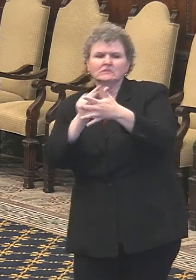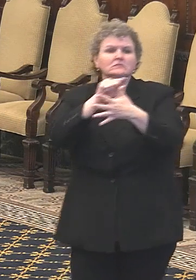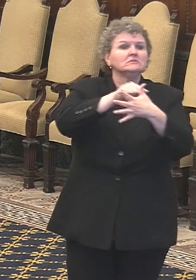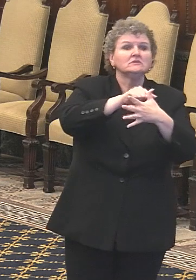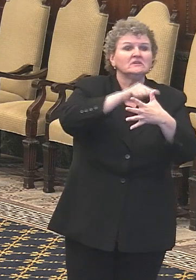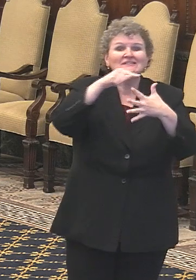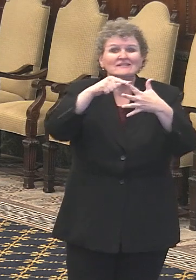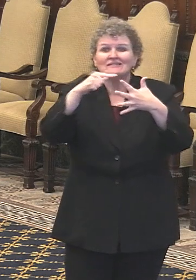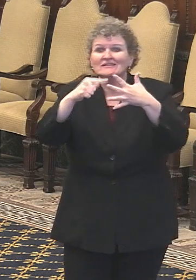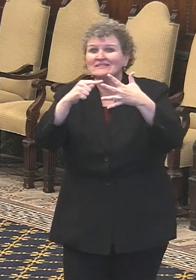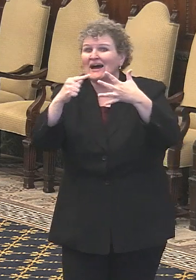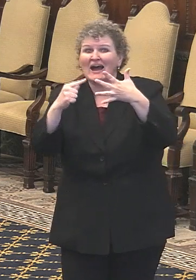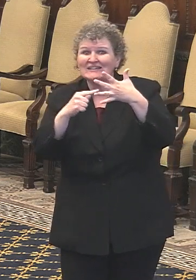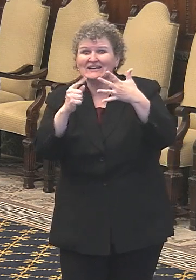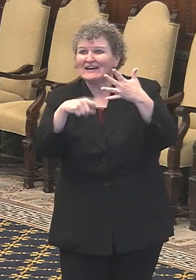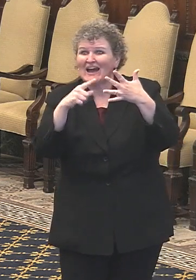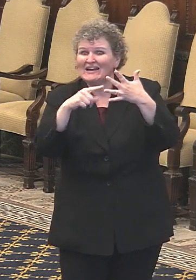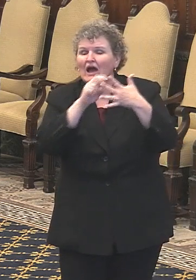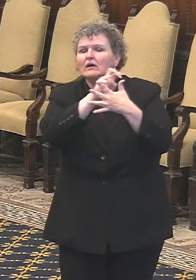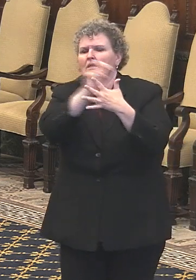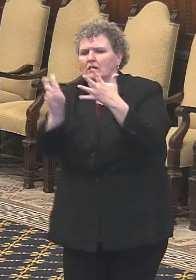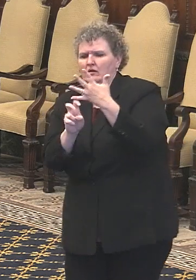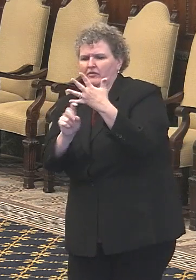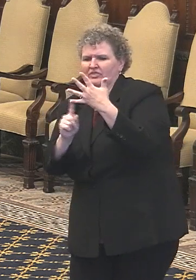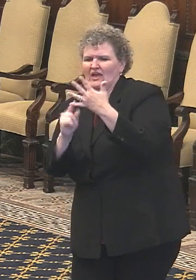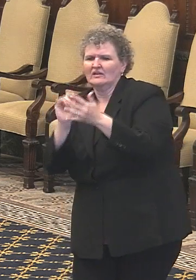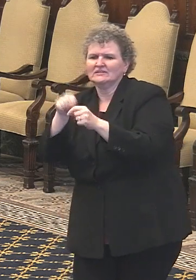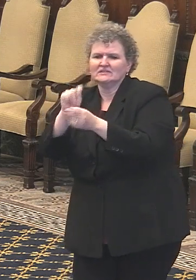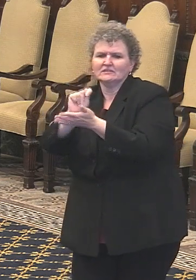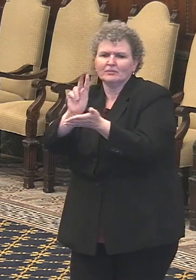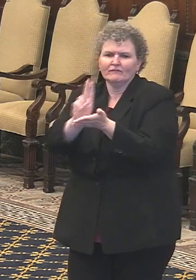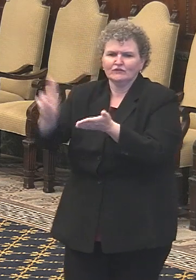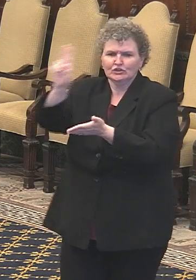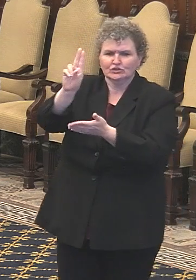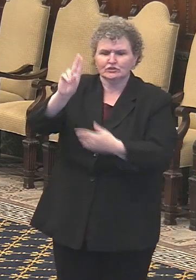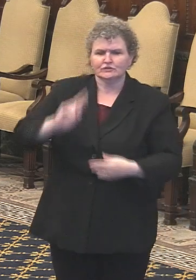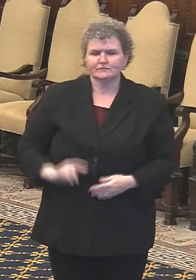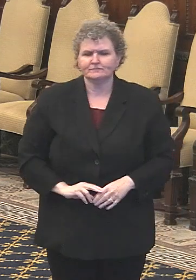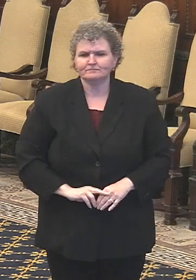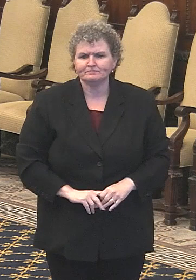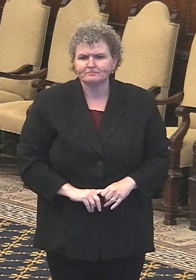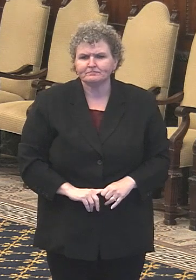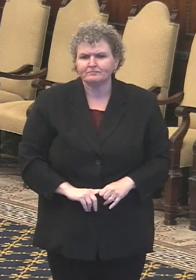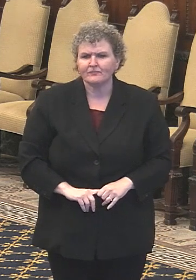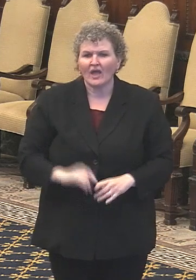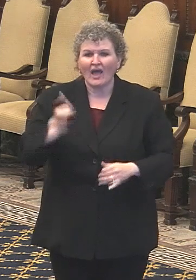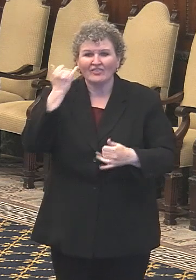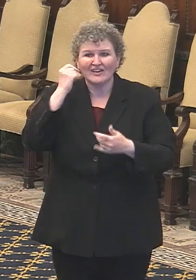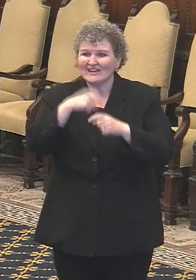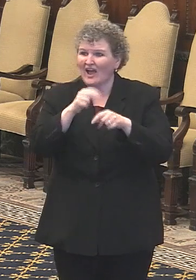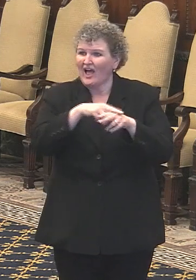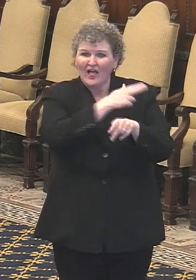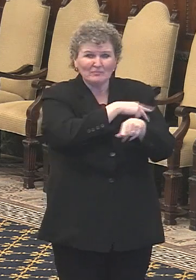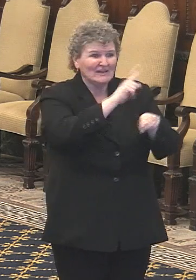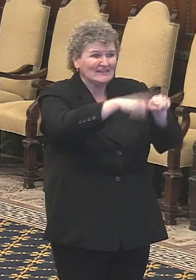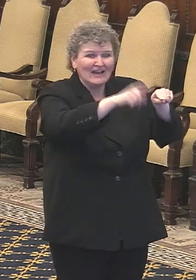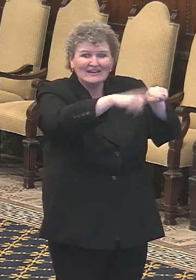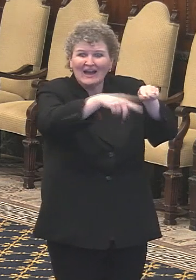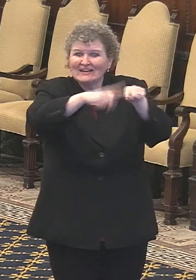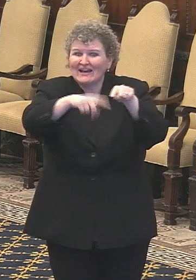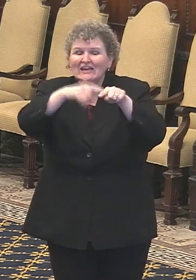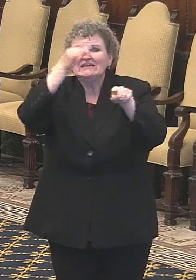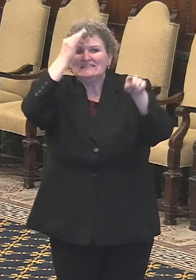than at the Liacouras Center. If those hospitals cannot transfer the patients to other hospitals and they still are at capacity, then the Liacouras